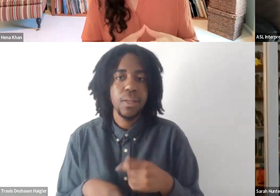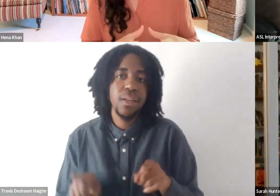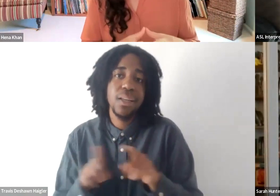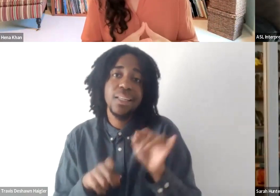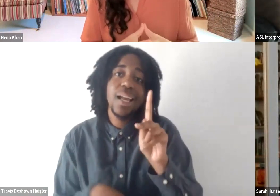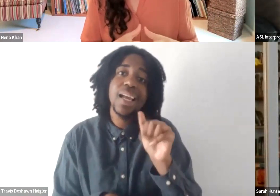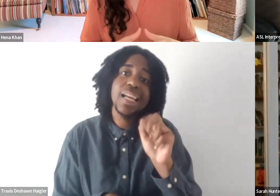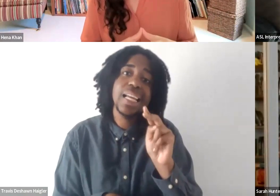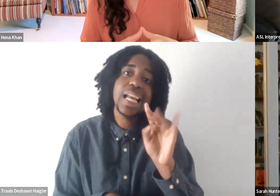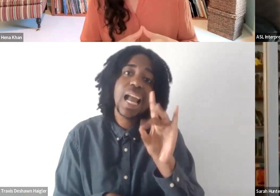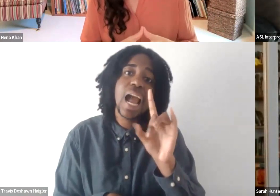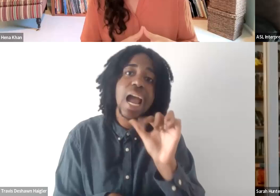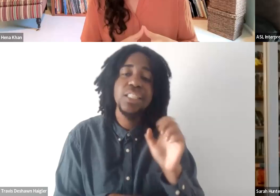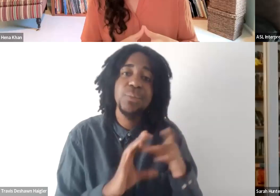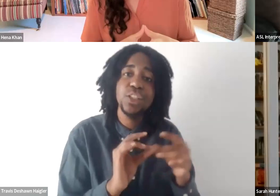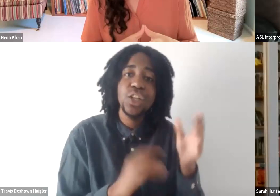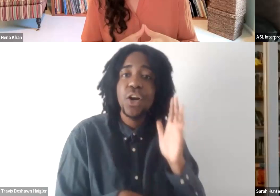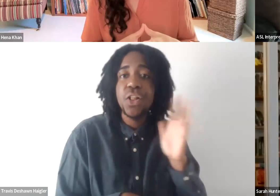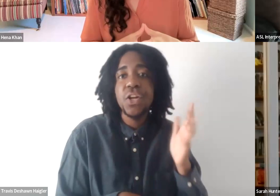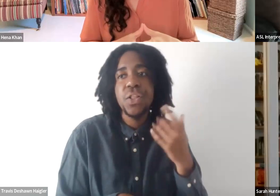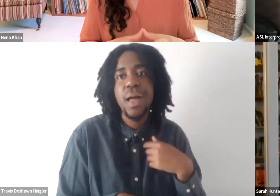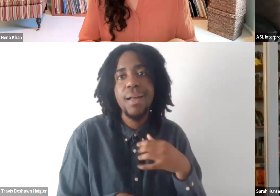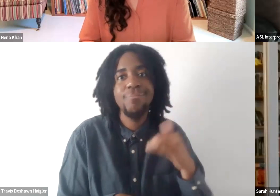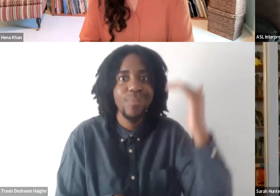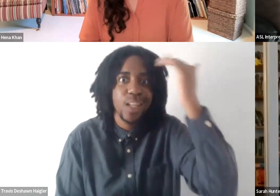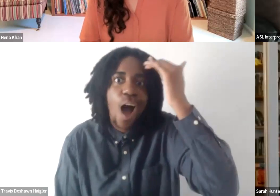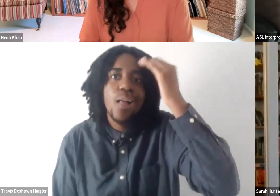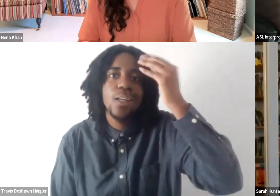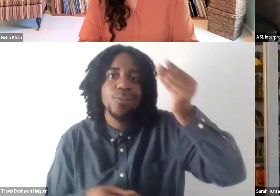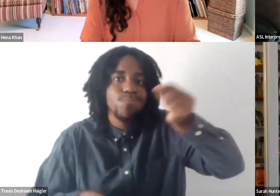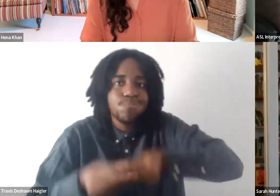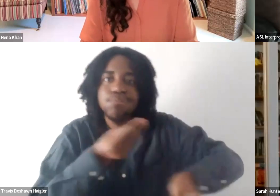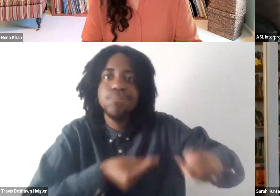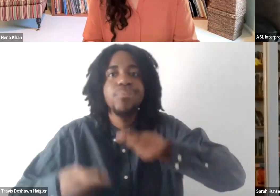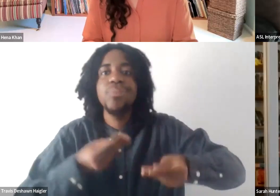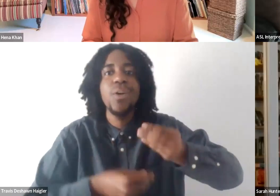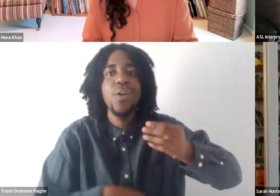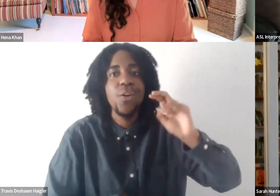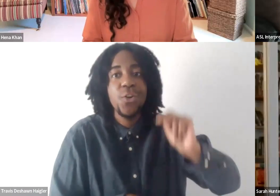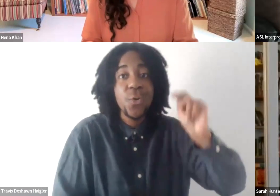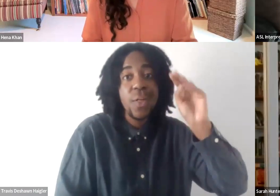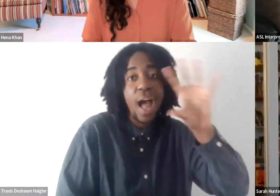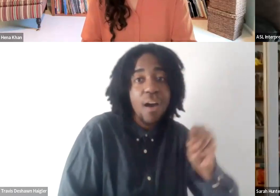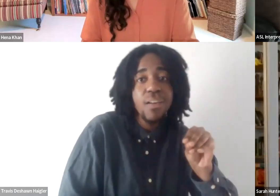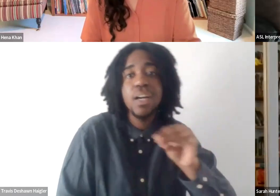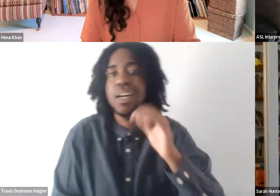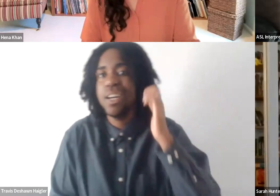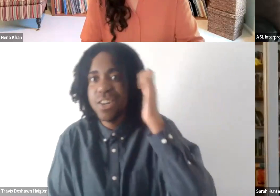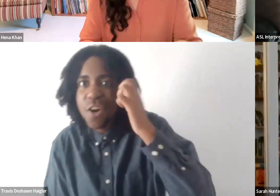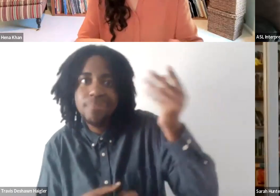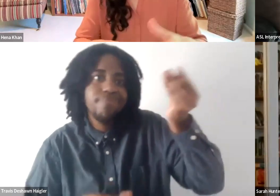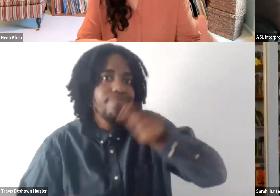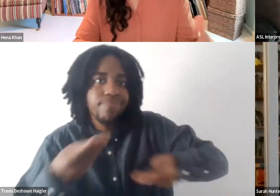that amazing transfer of knowledge that happened between, you know, North Africa and Europe at a time where really, you know, Europe for part of